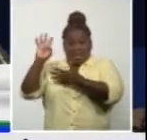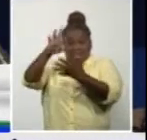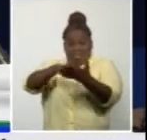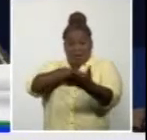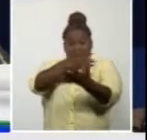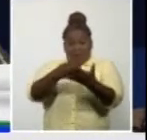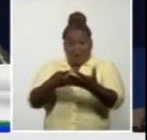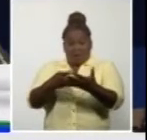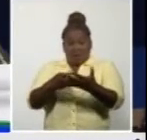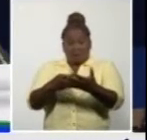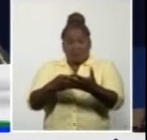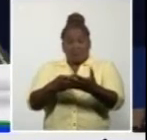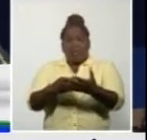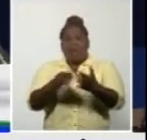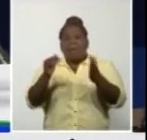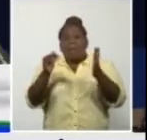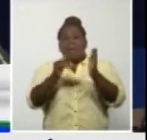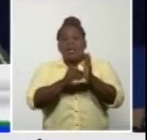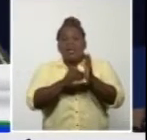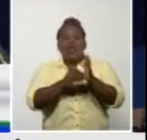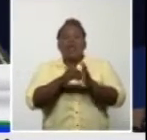15 discharges, there are already